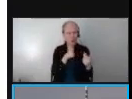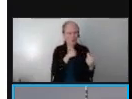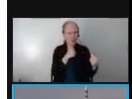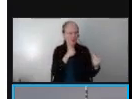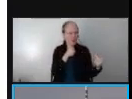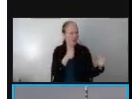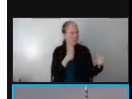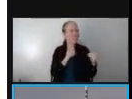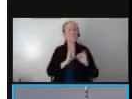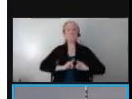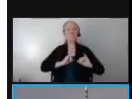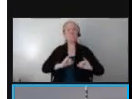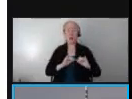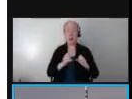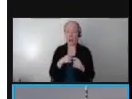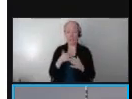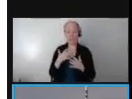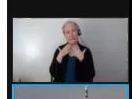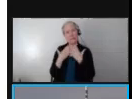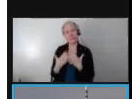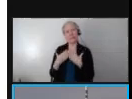programs are in place.